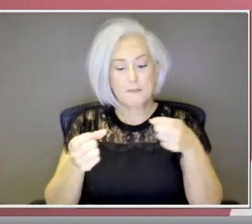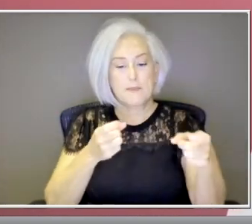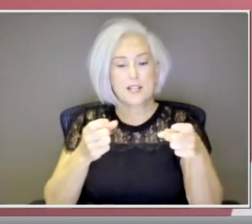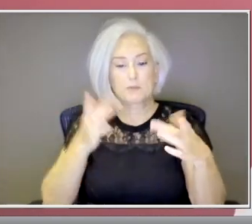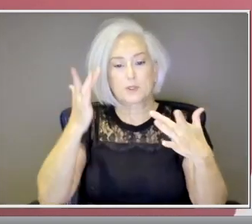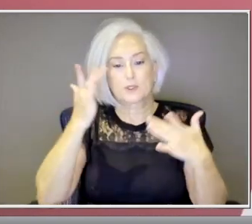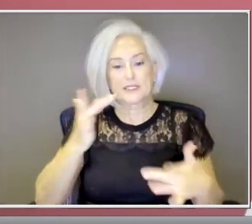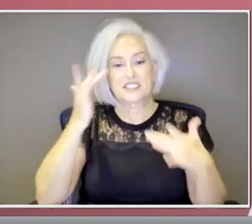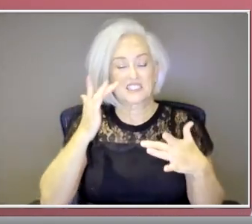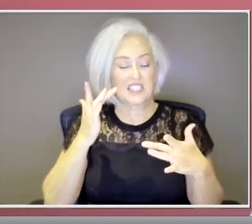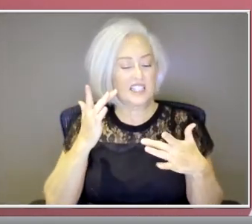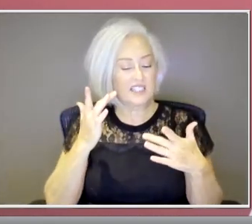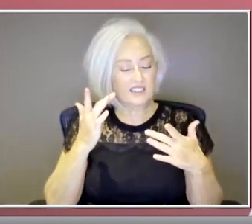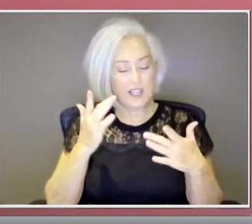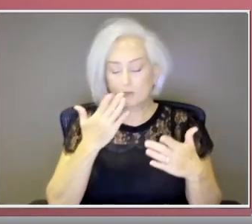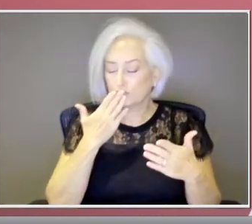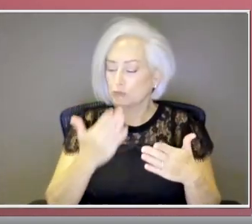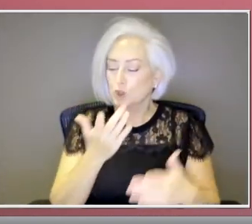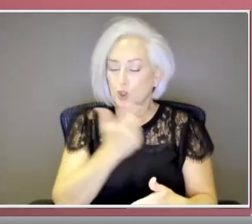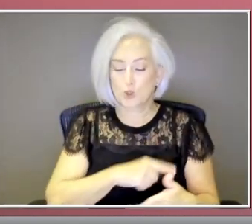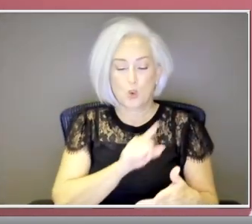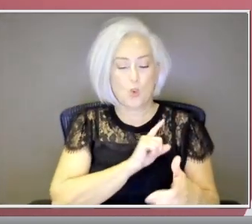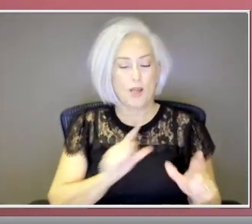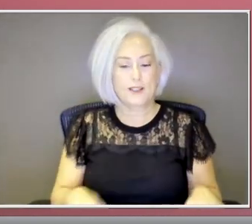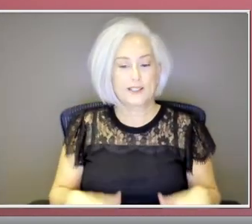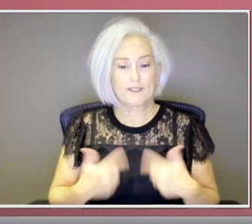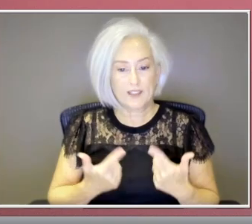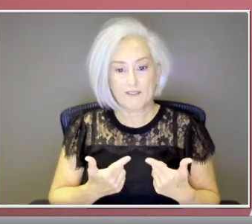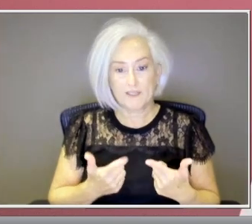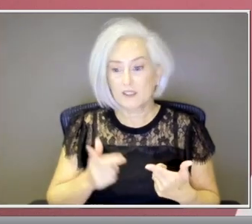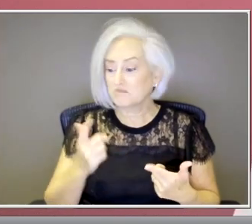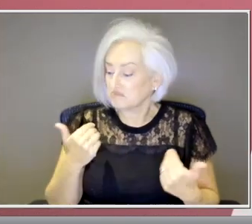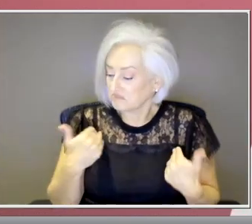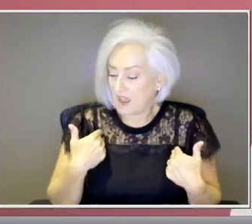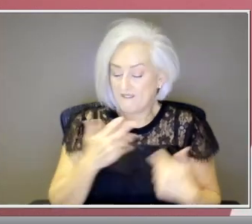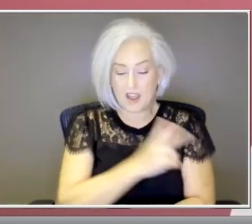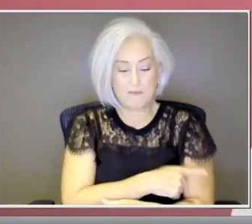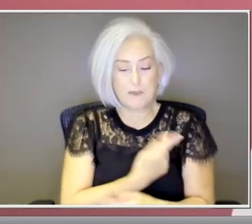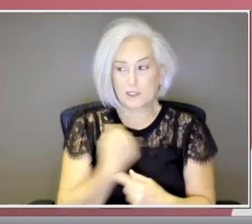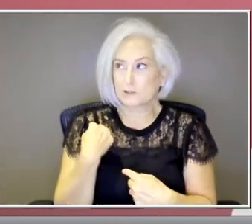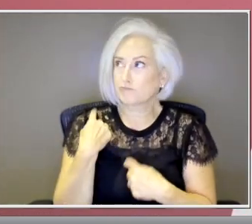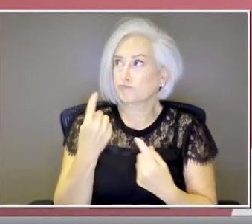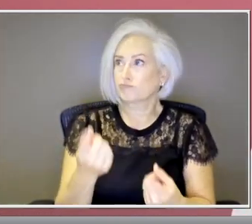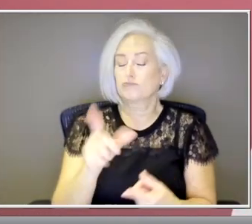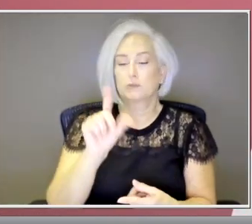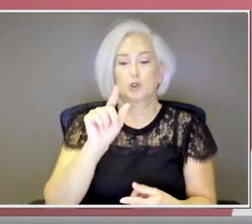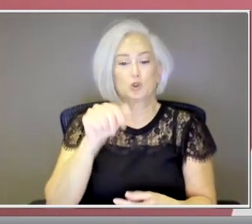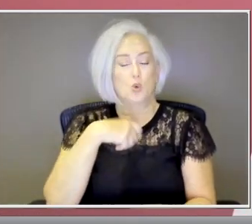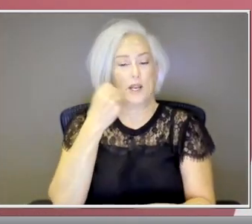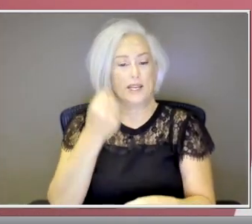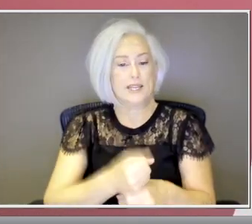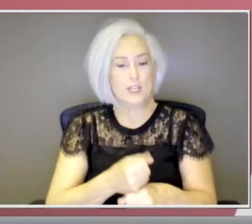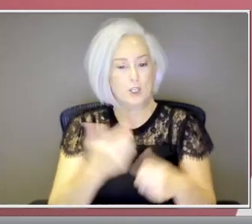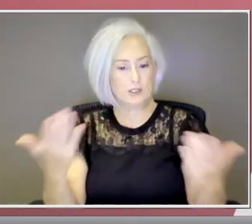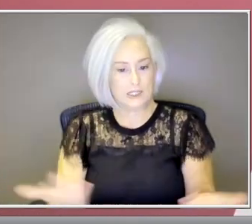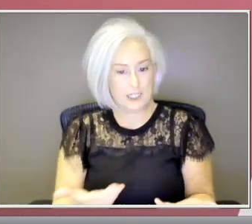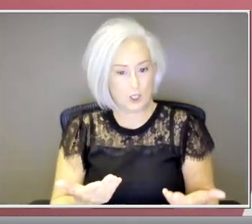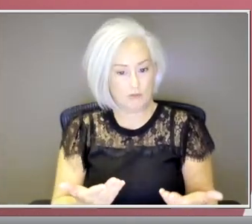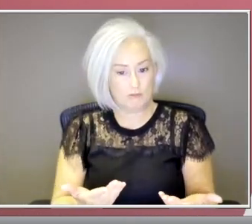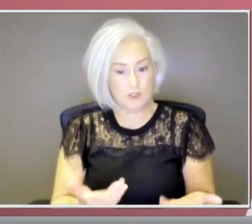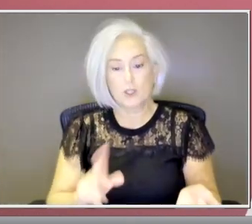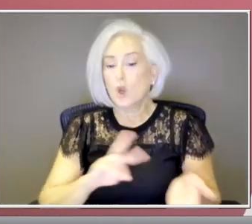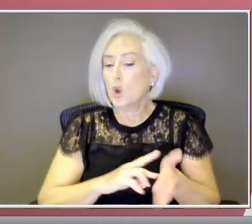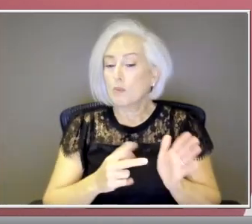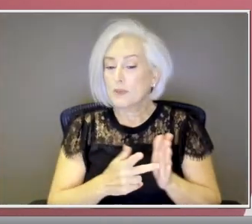And I've had patients I've followed for 20 years here. And so the bottom line is we don't